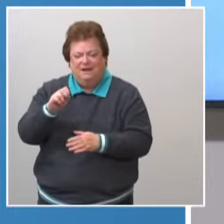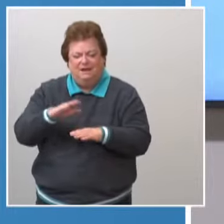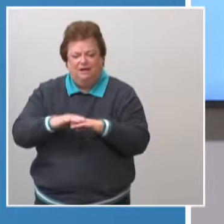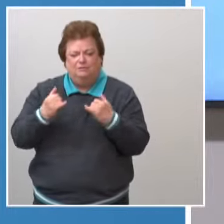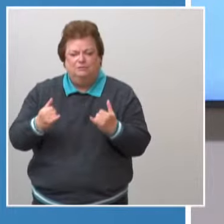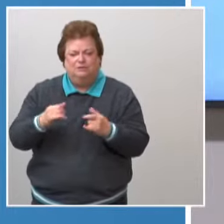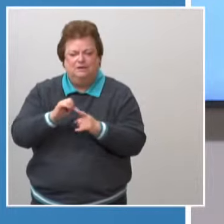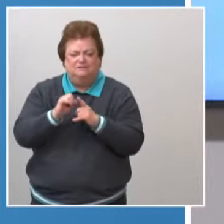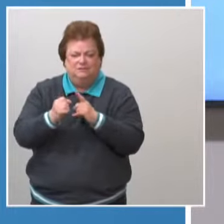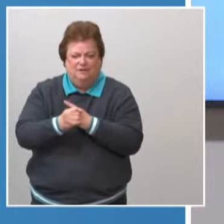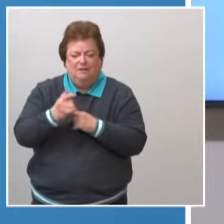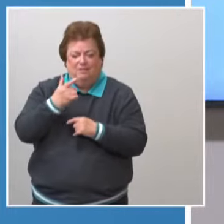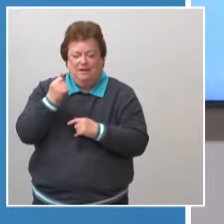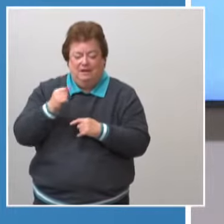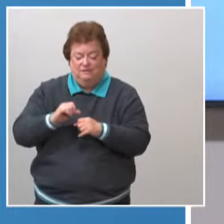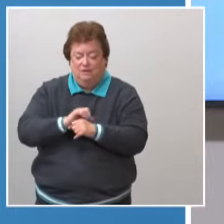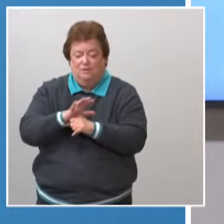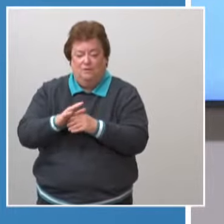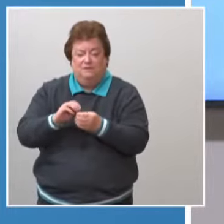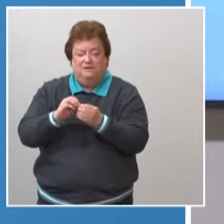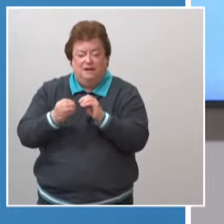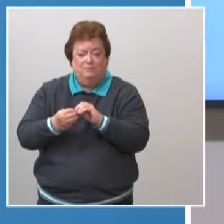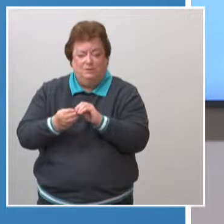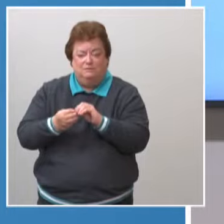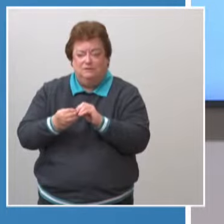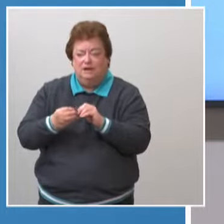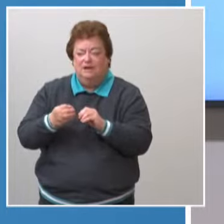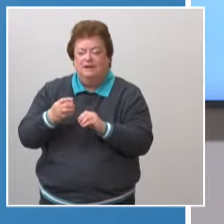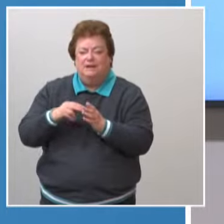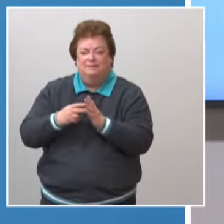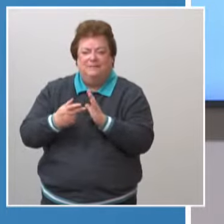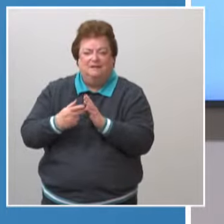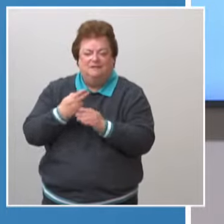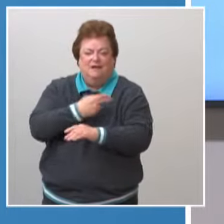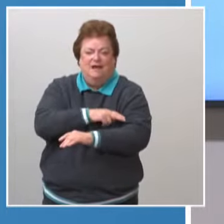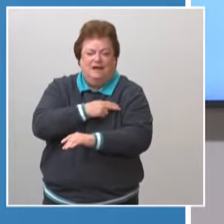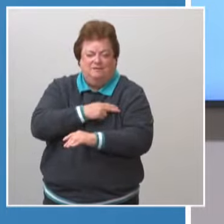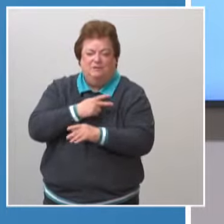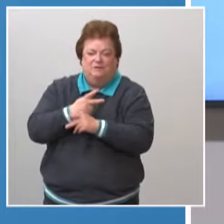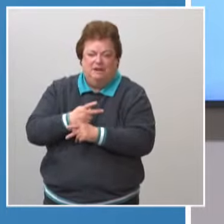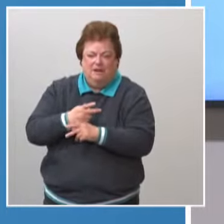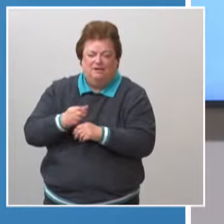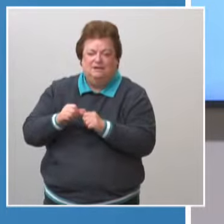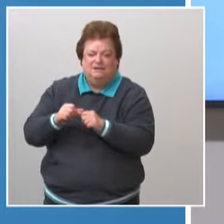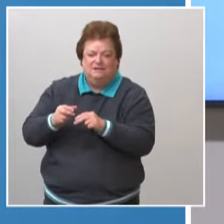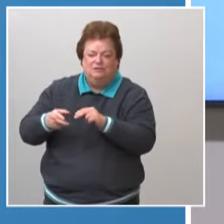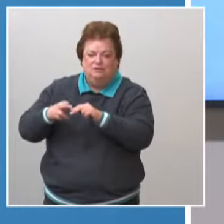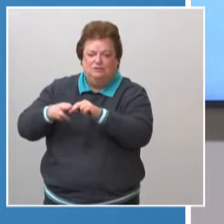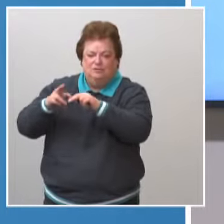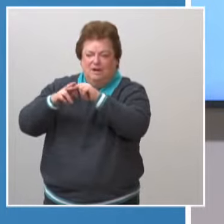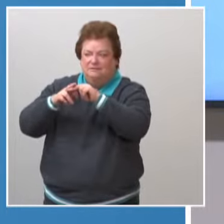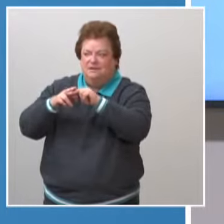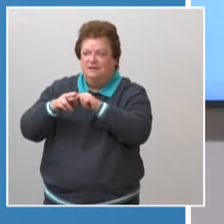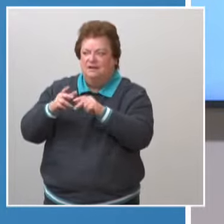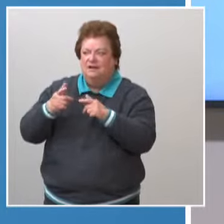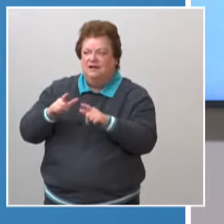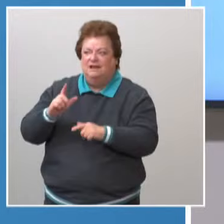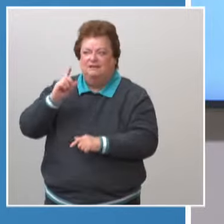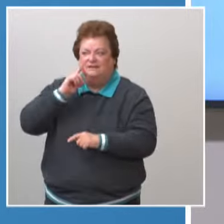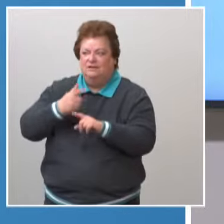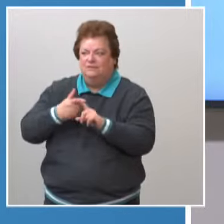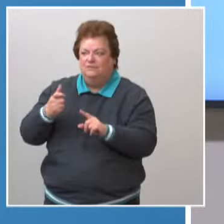as the number of COVID-19 patients needing hospital care continues to rise. Let's hear,